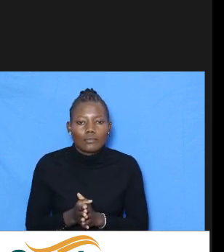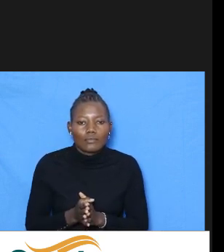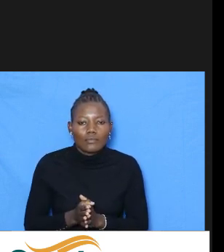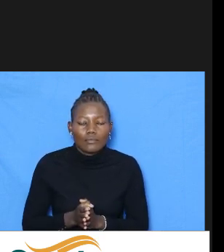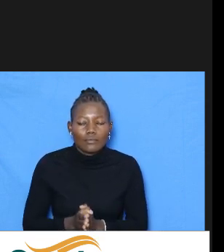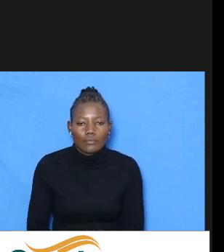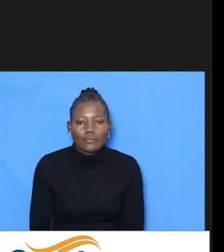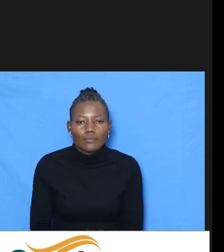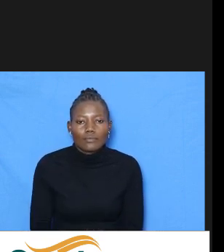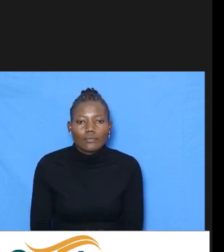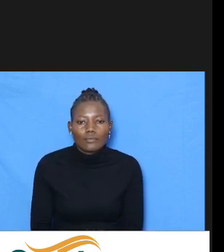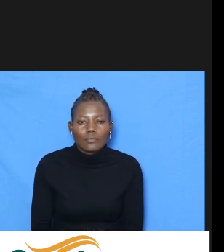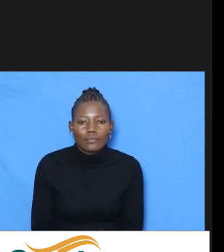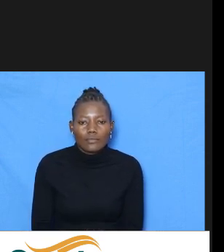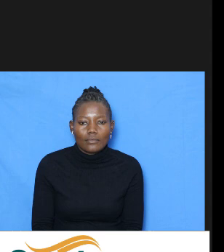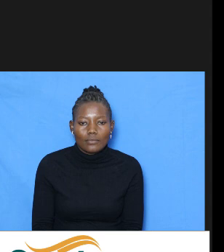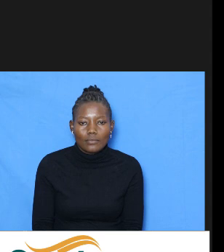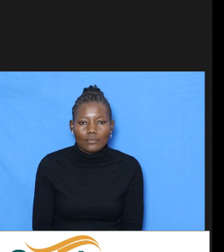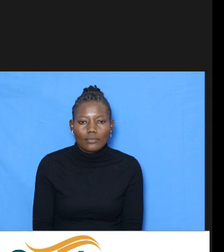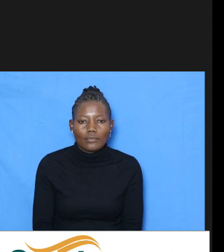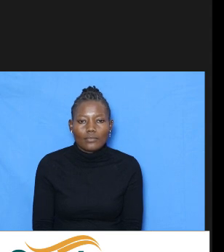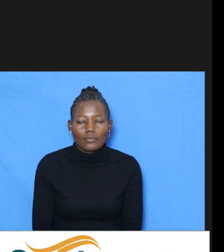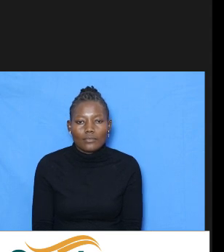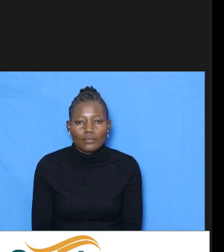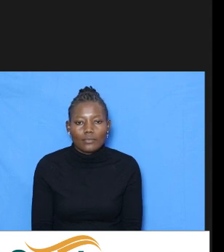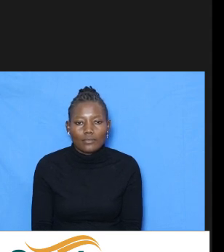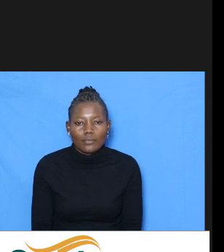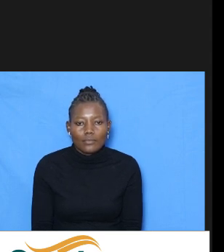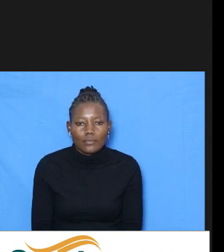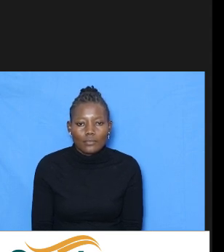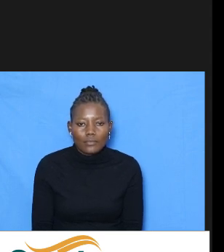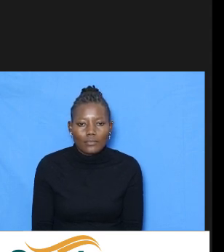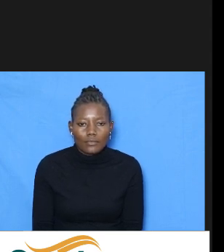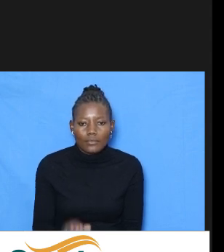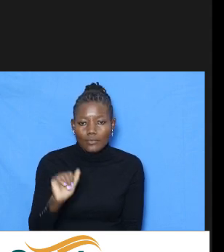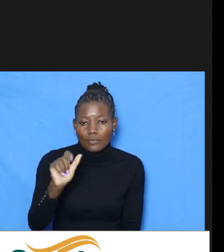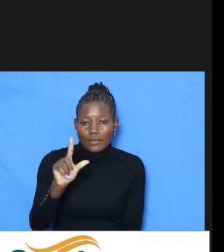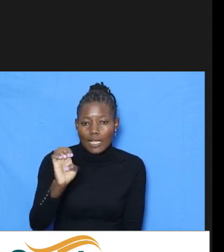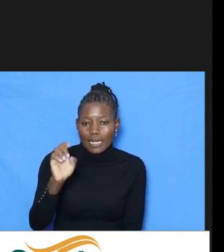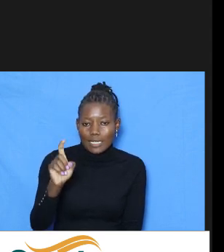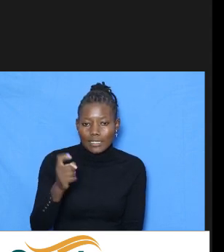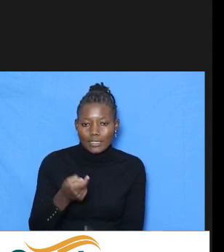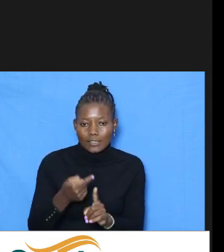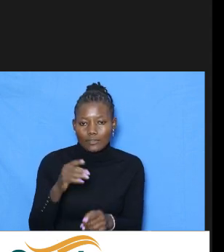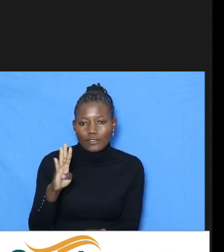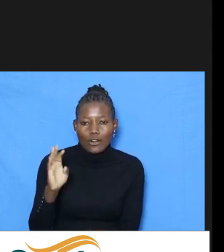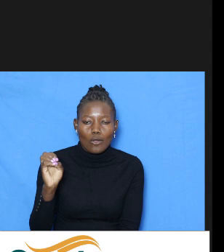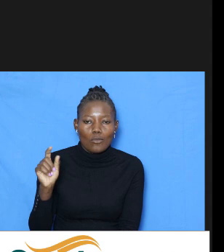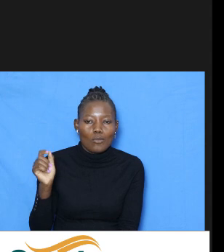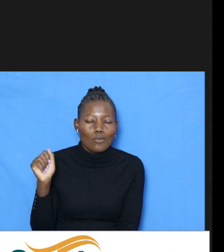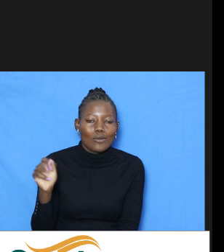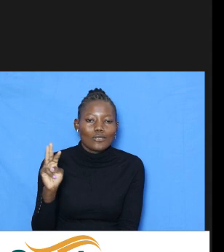Afternoon, Purity. Good afternoon to you too. Alex from Botswana. Okay.